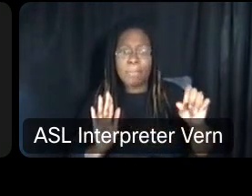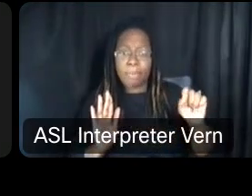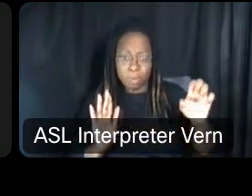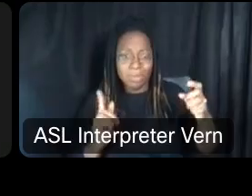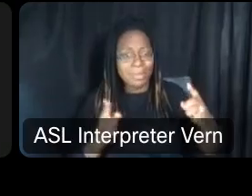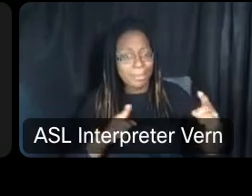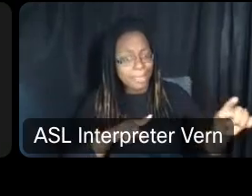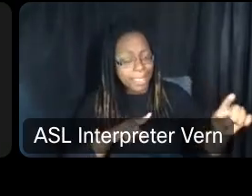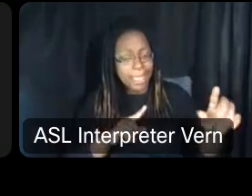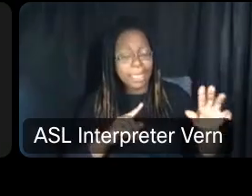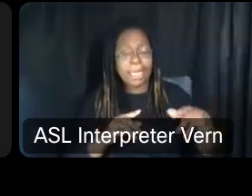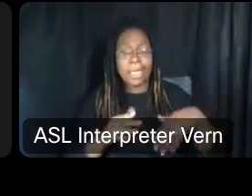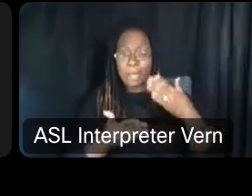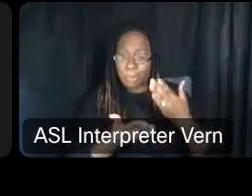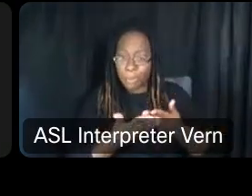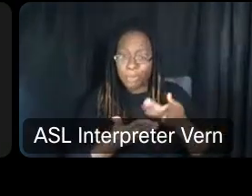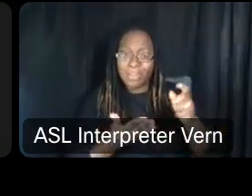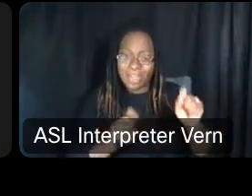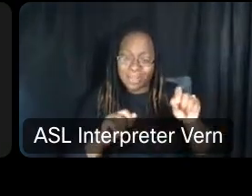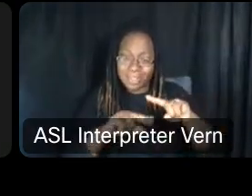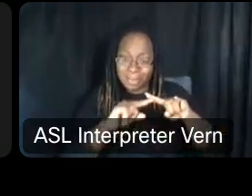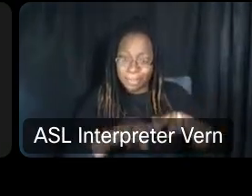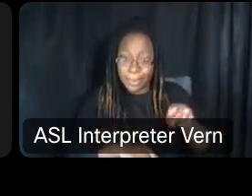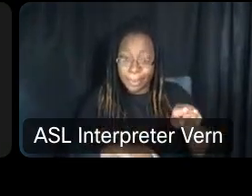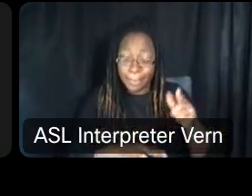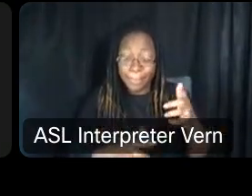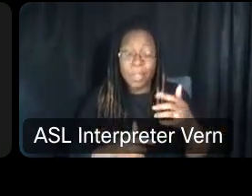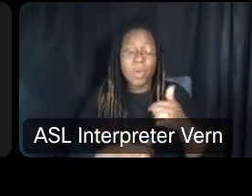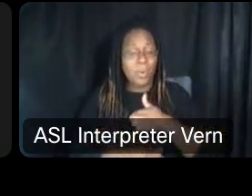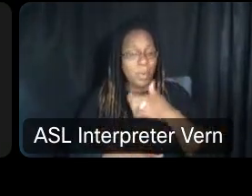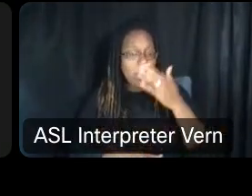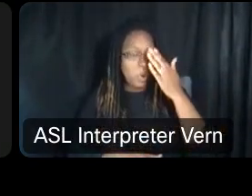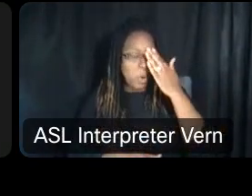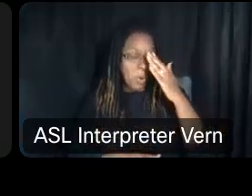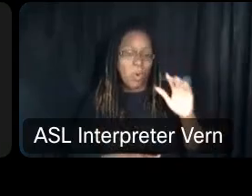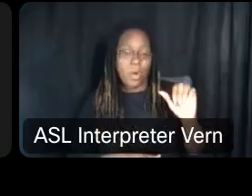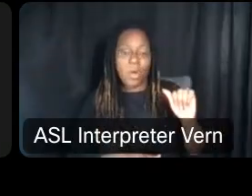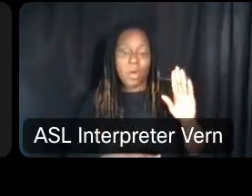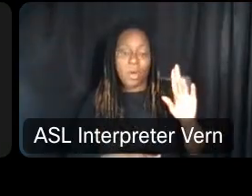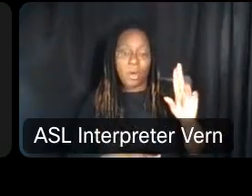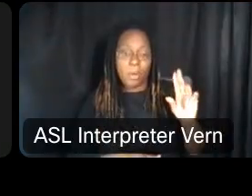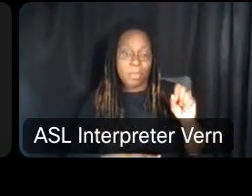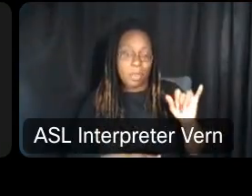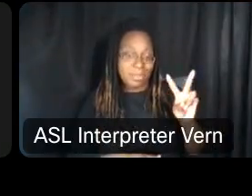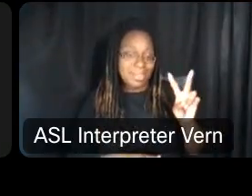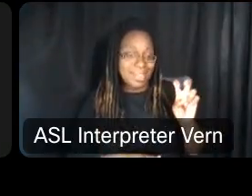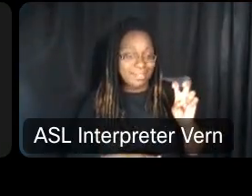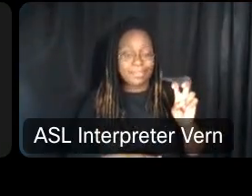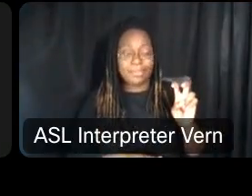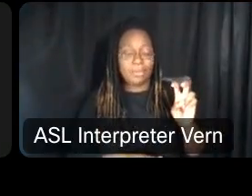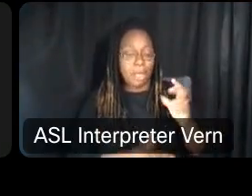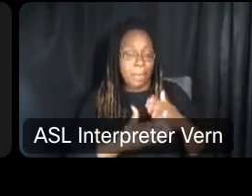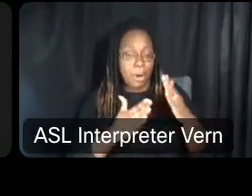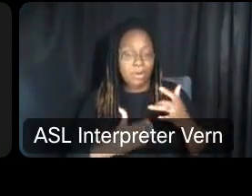improve their credibility, because we know that a big thing that an abusive partner often attacks is a survivor's credibility,